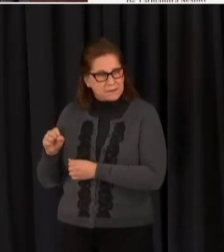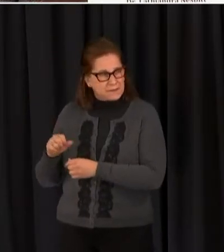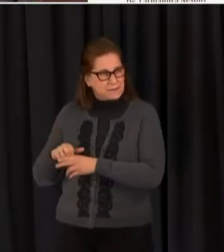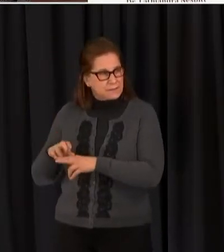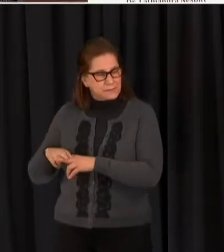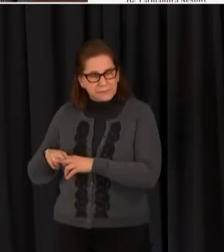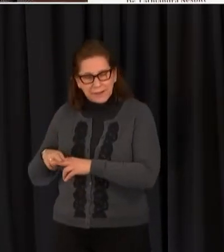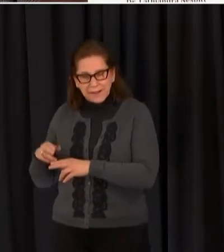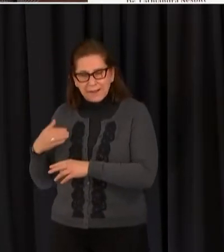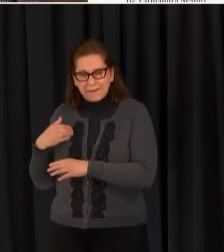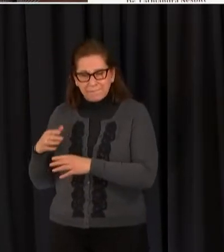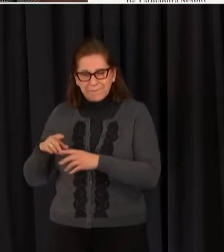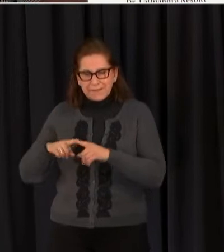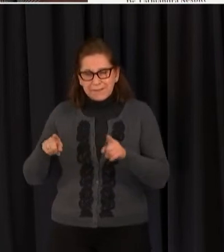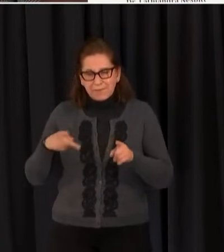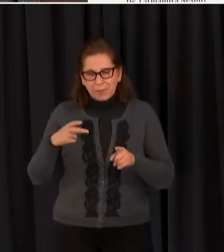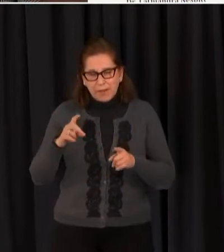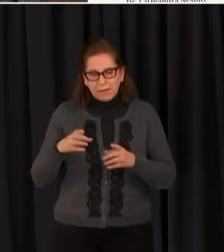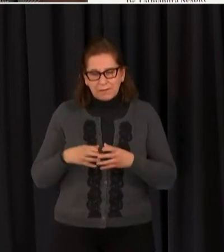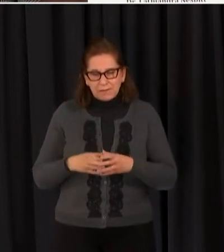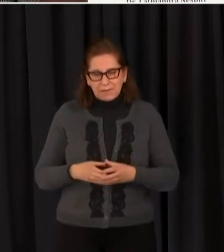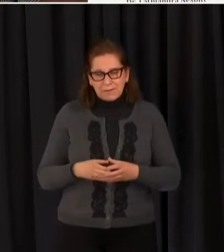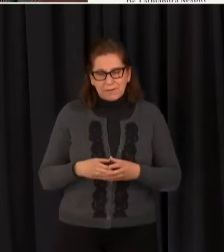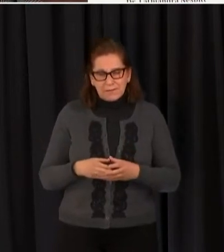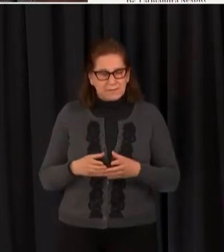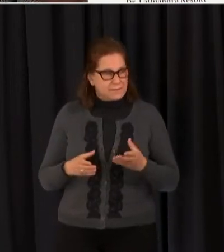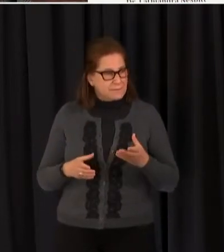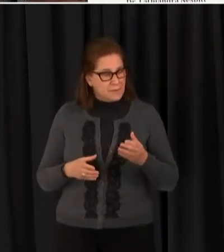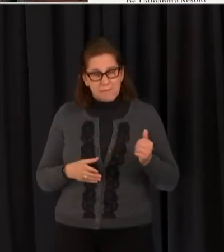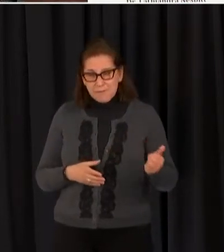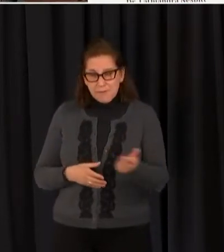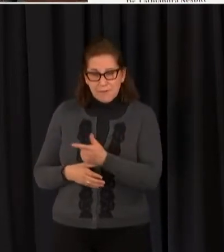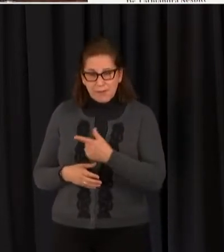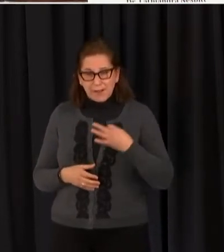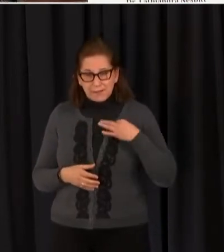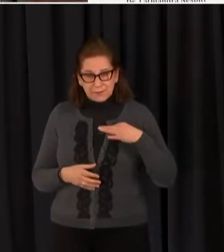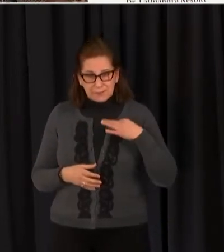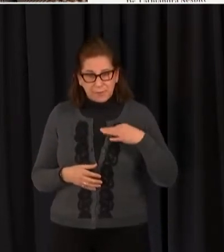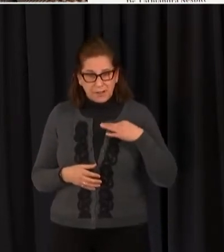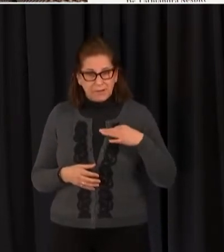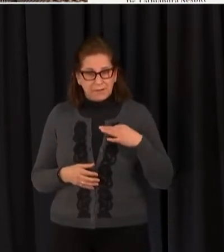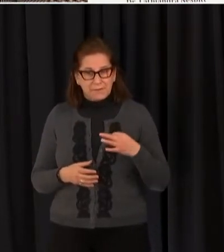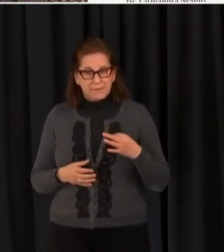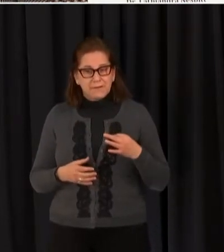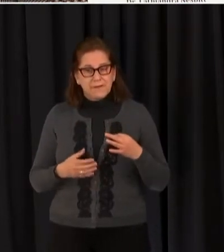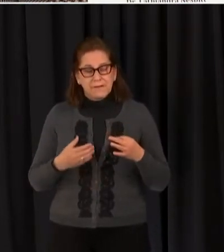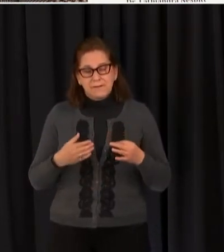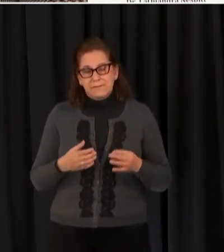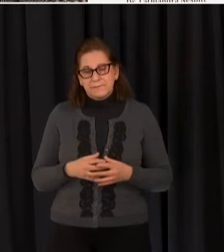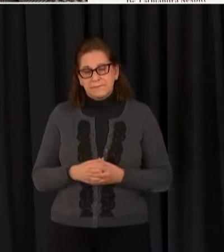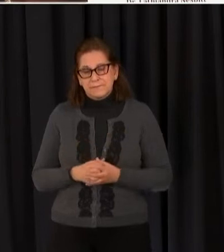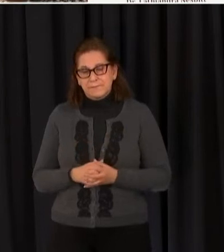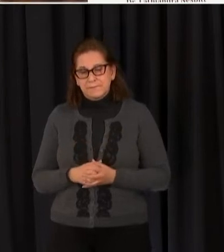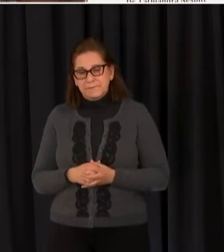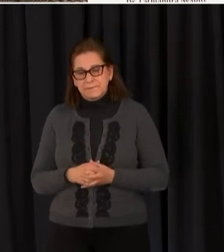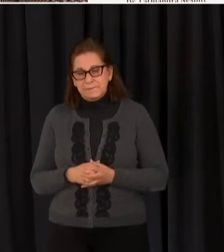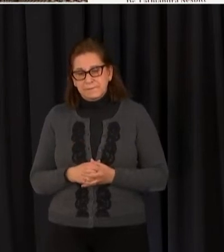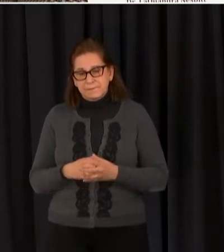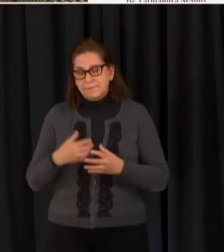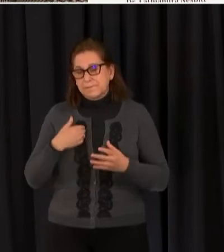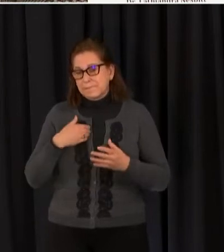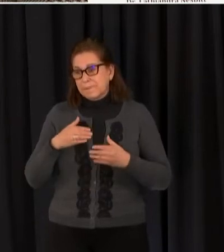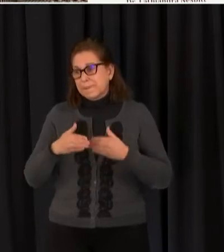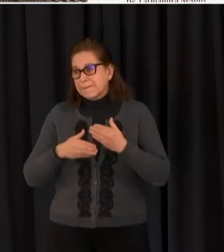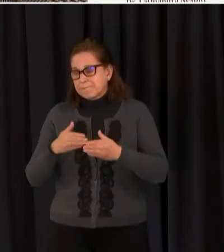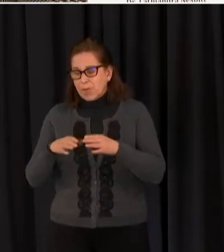in their home jurisdiction, and they are also eligible here in the district. But we do not currently have plans for pods, but it is possible that